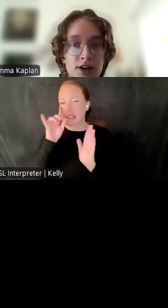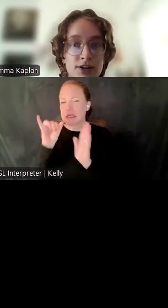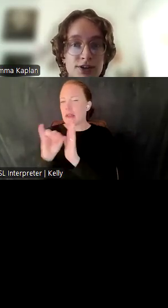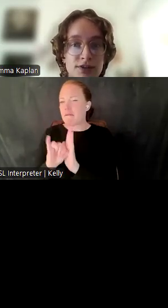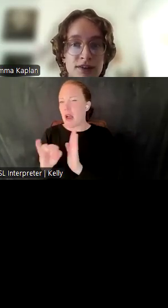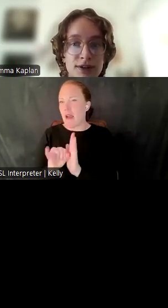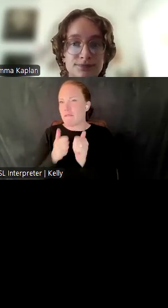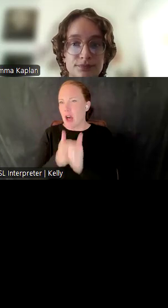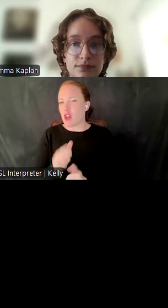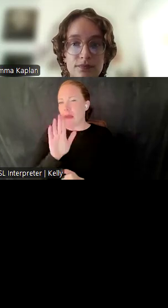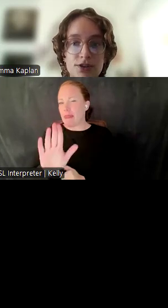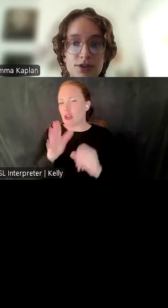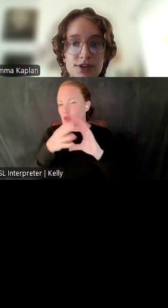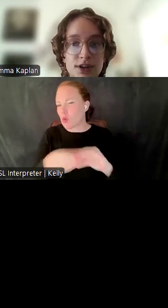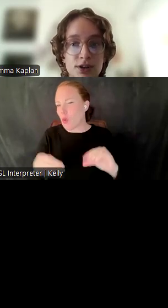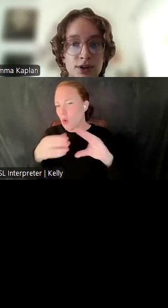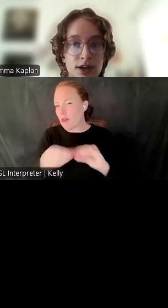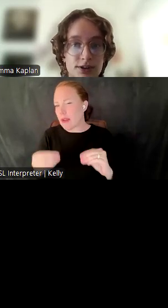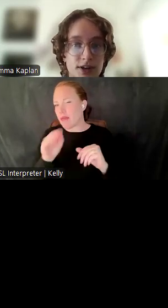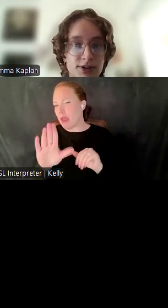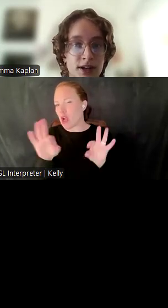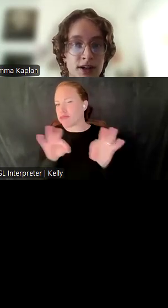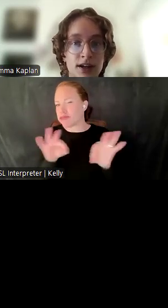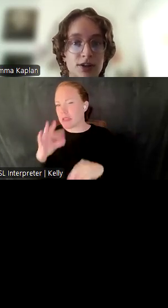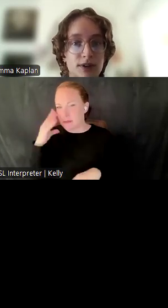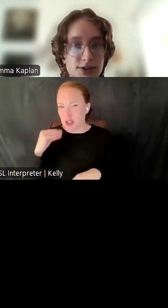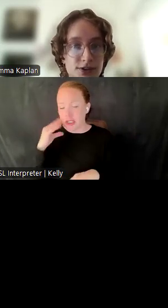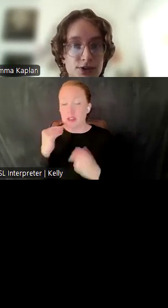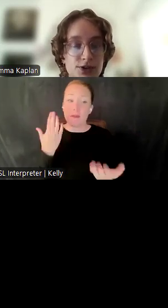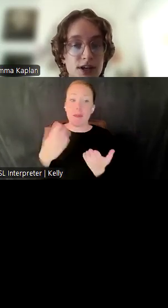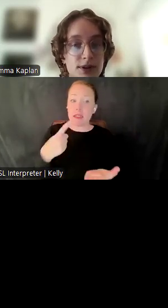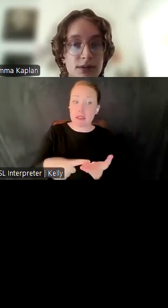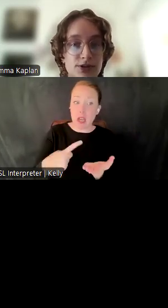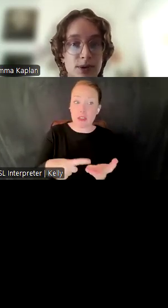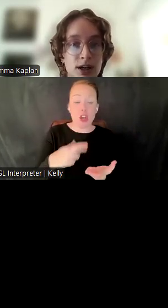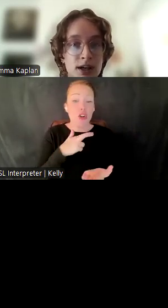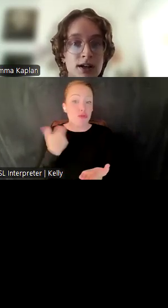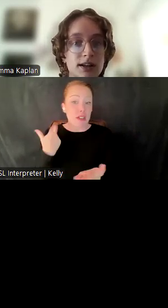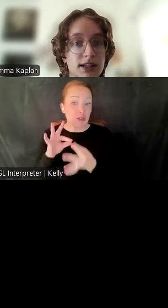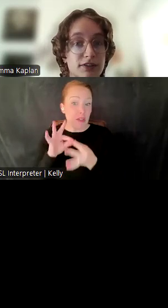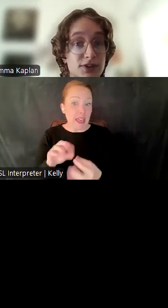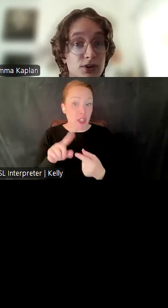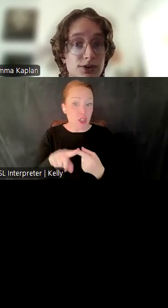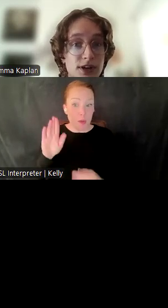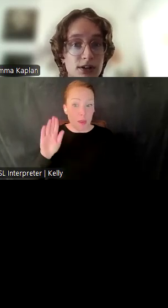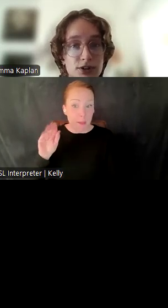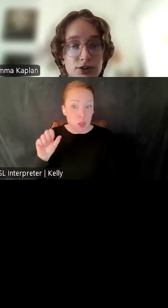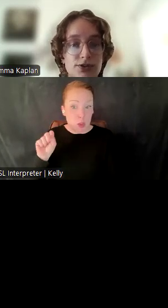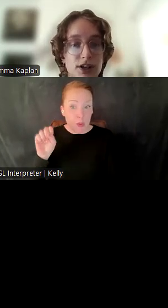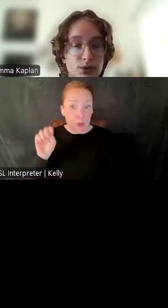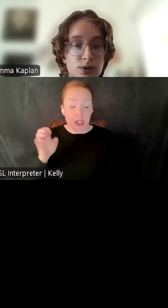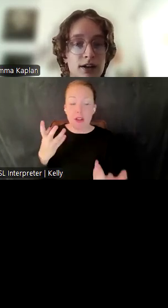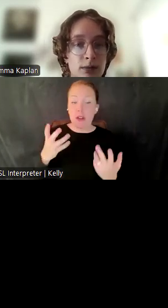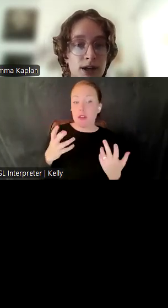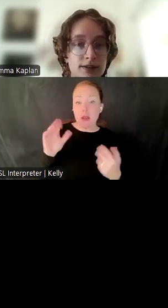or inaccurate to the survivor. So this can include discussing the risks associated with the abusive party, like the physical,